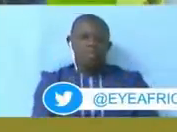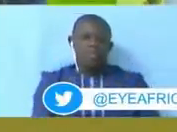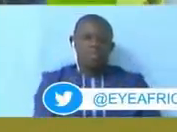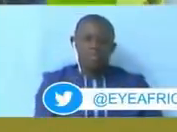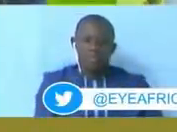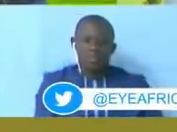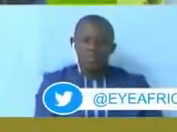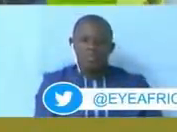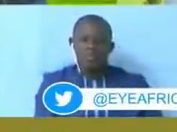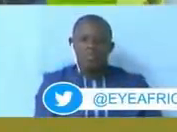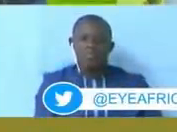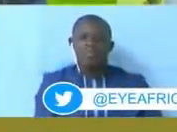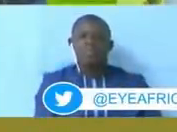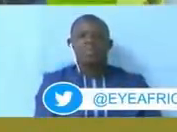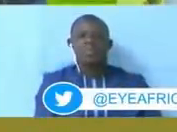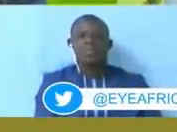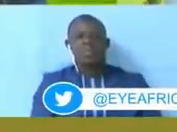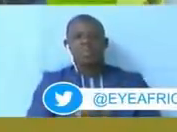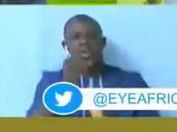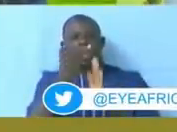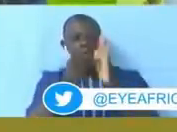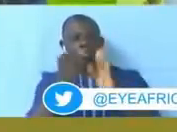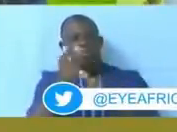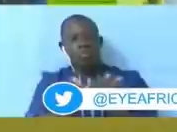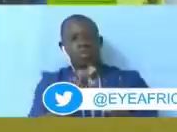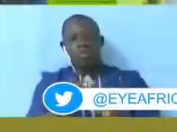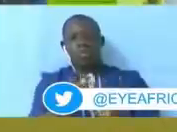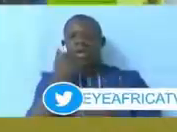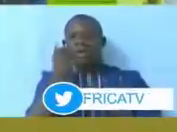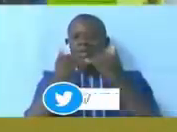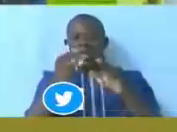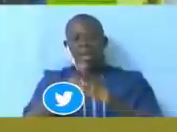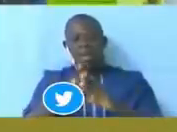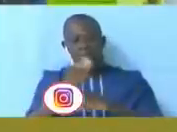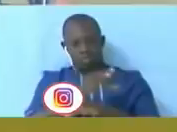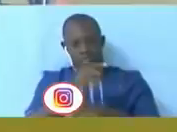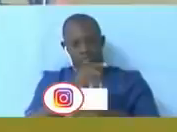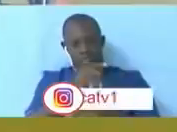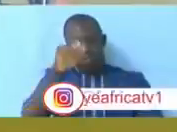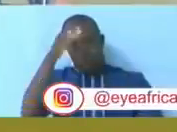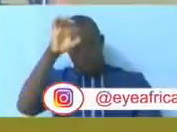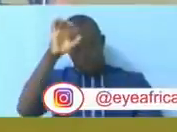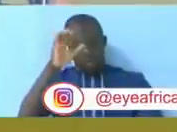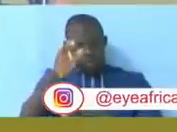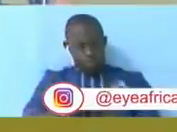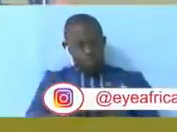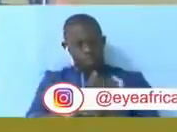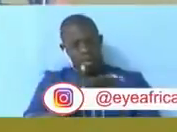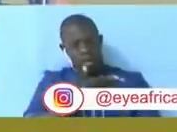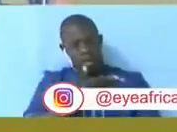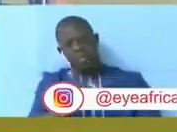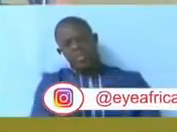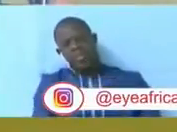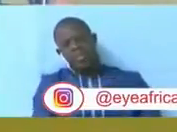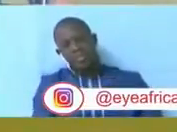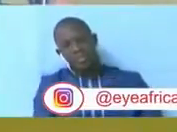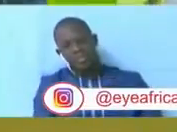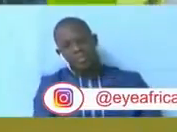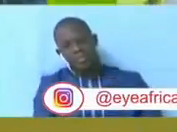issue was raised before this very commission. And when you landing commission of but it